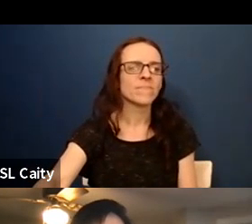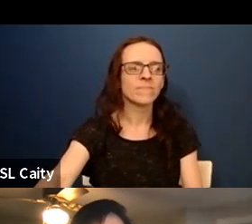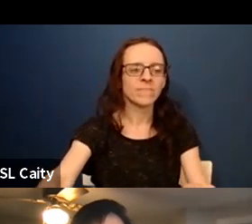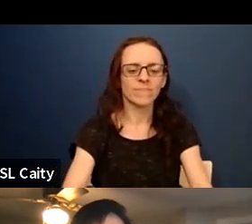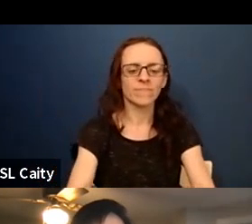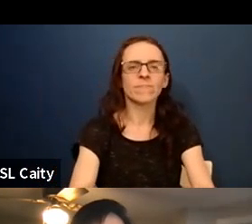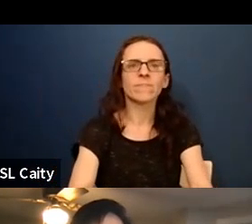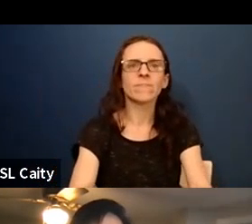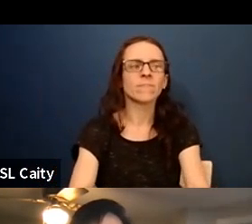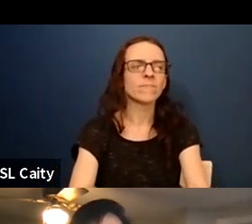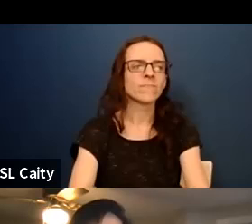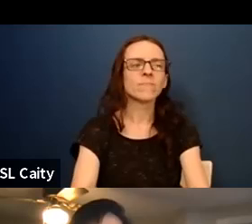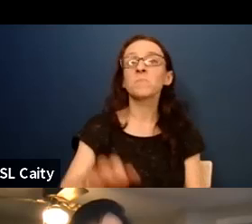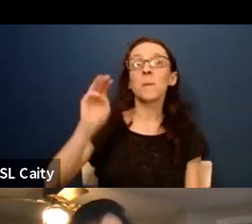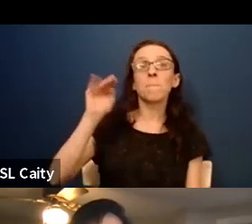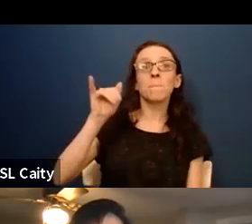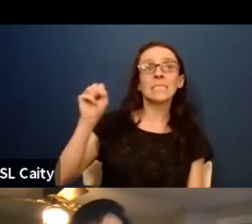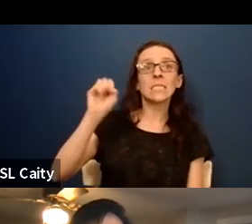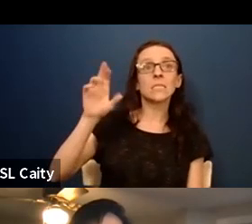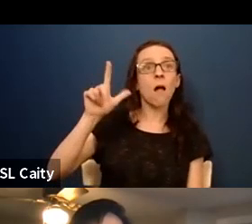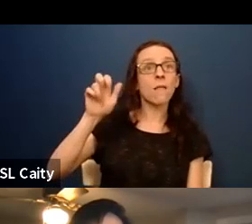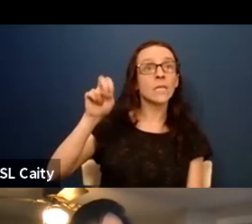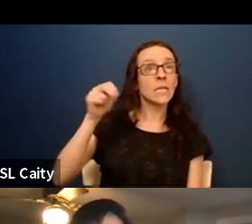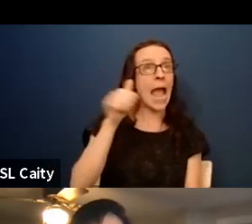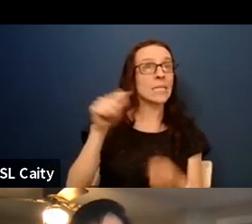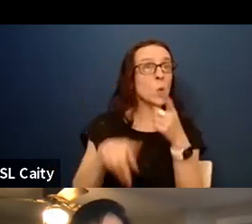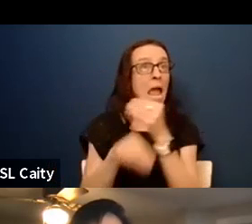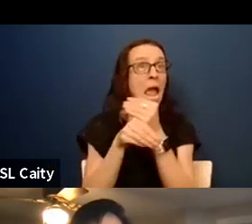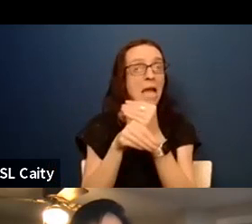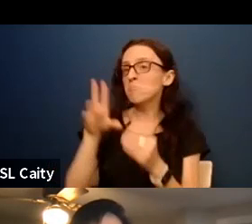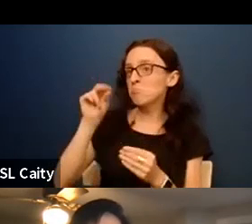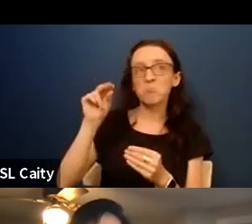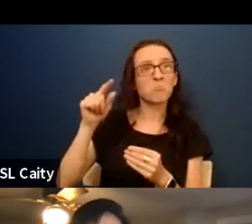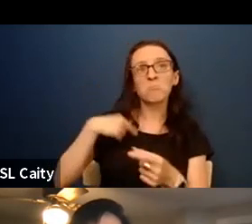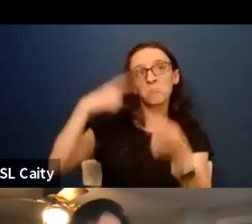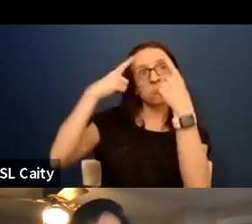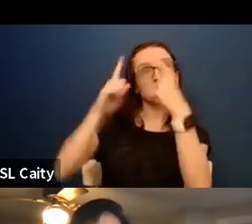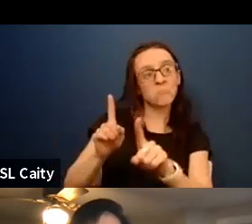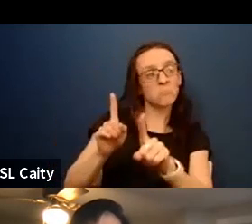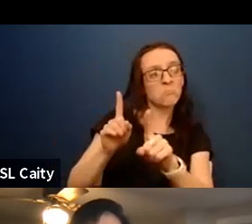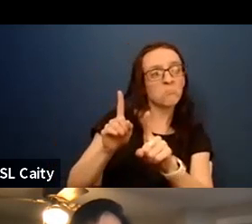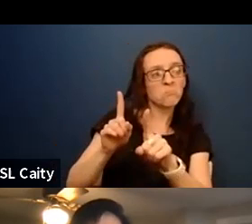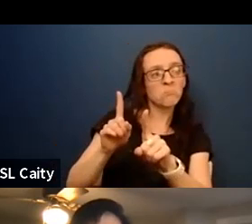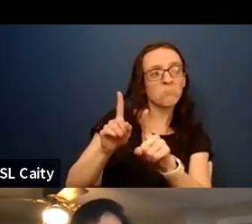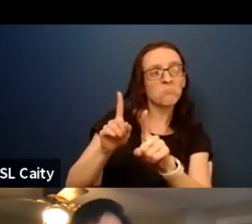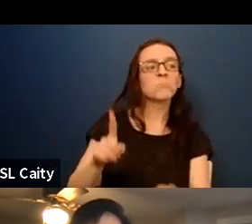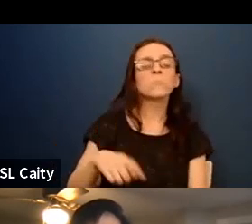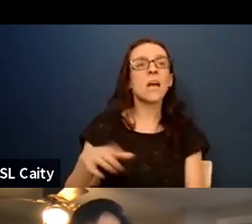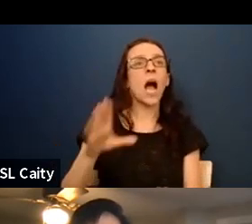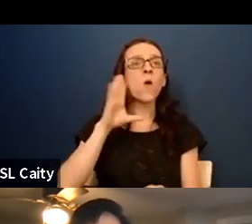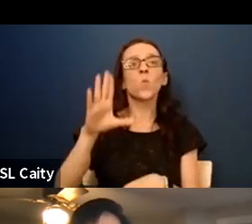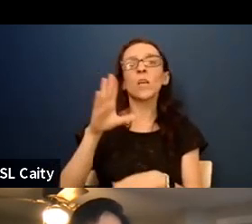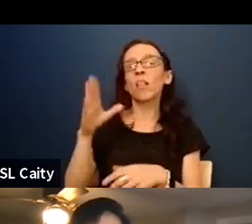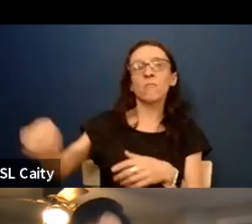No, I concur. And we'll continue to just drive toward some